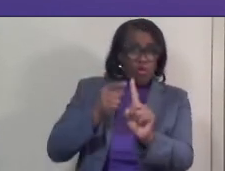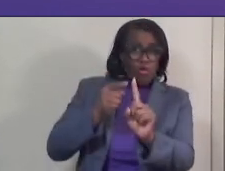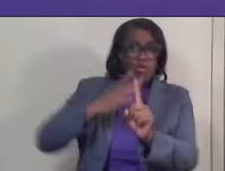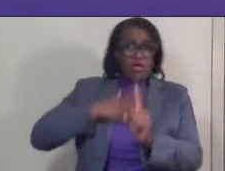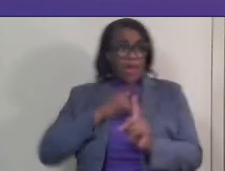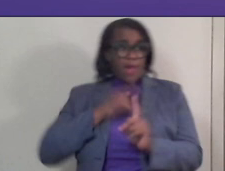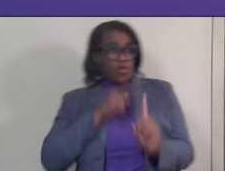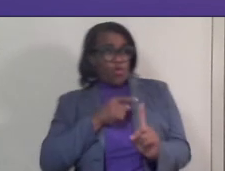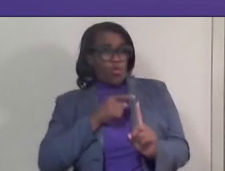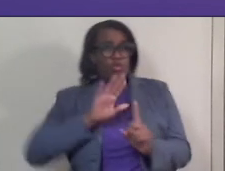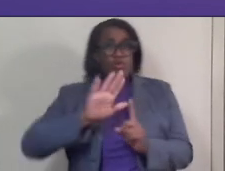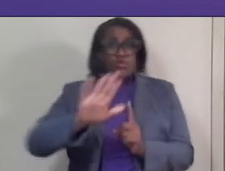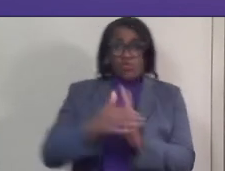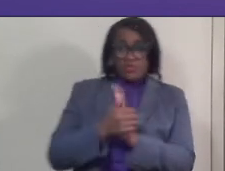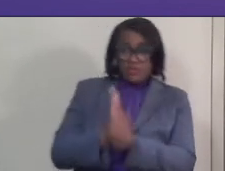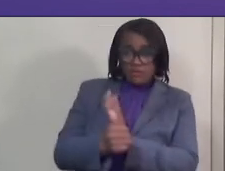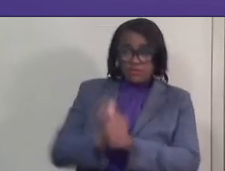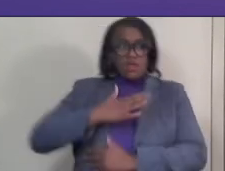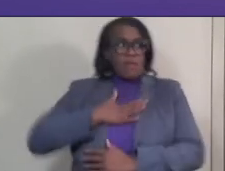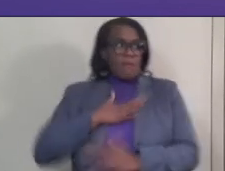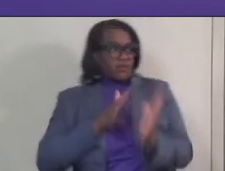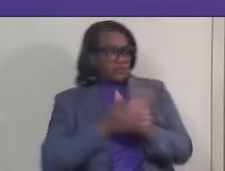all have. How can